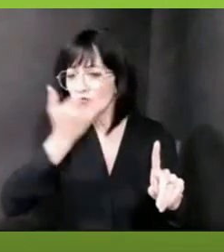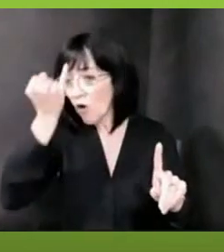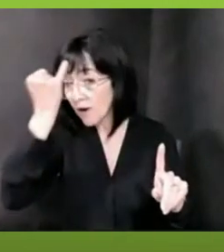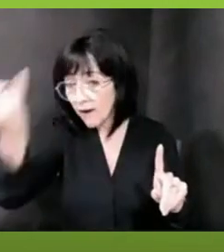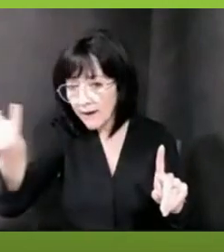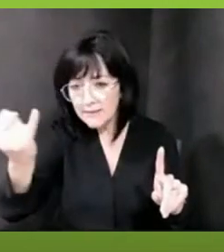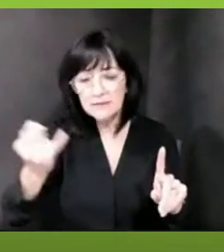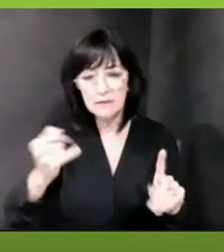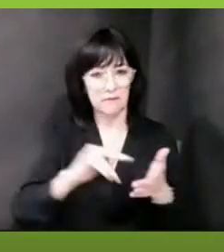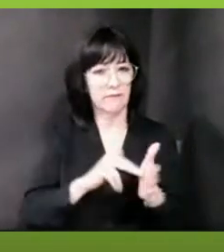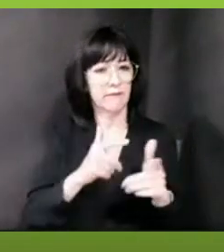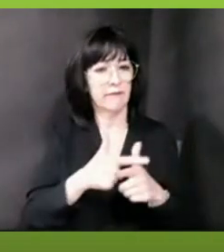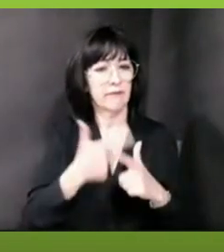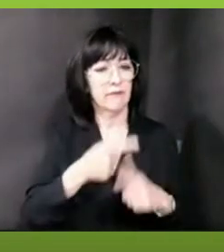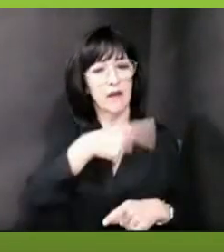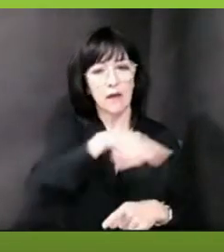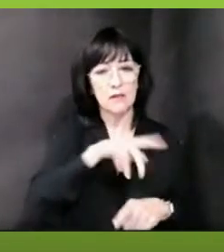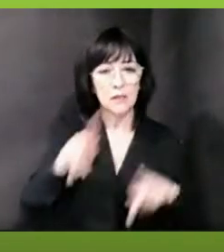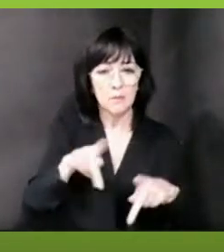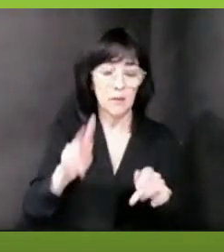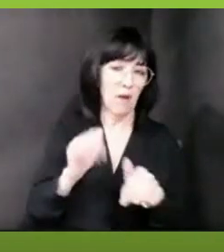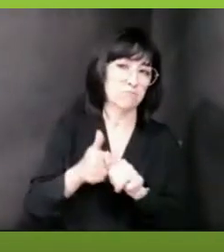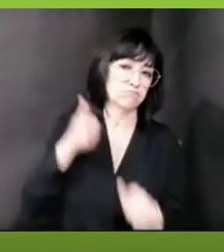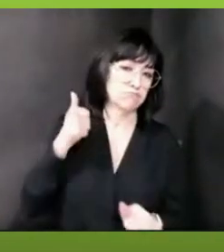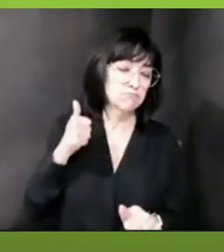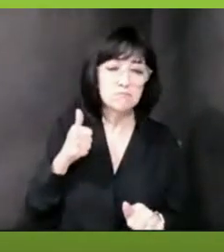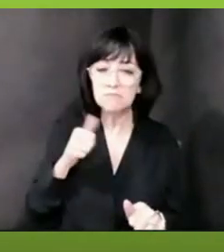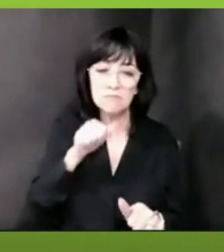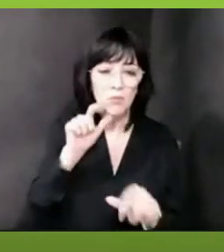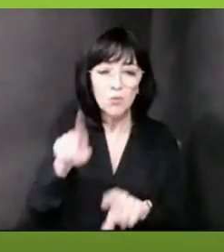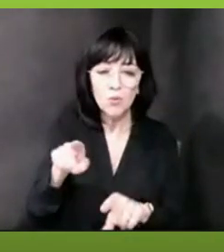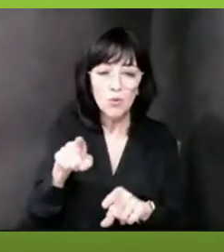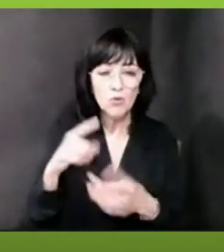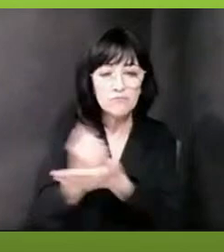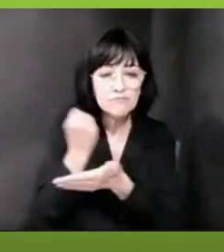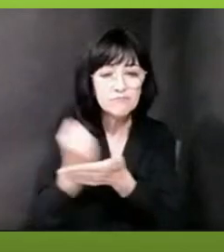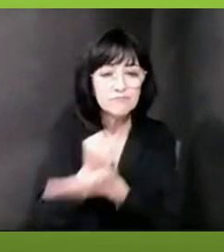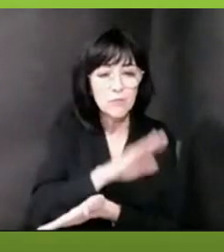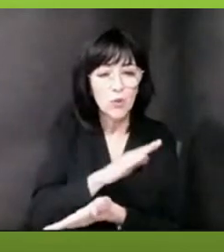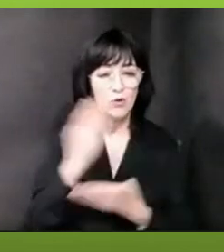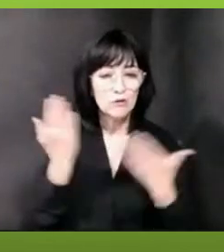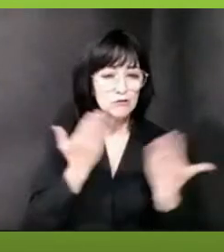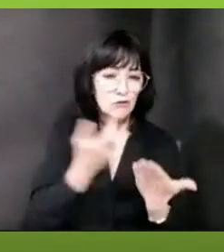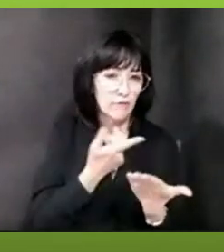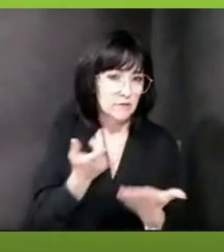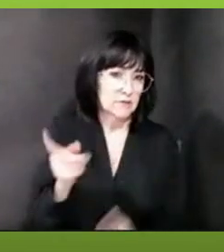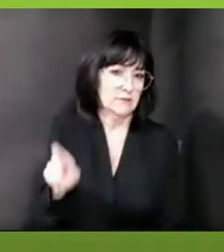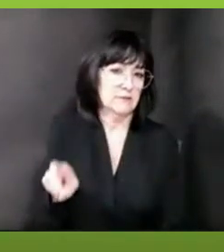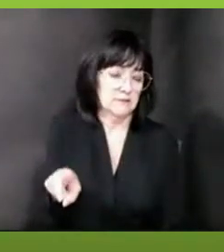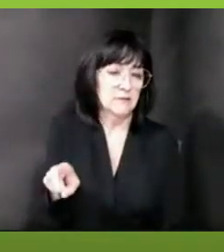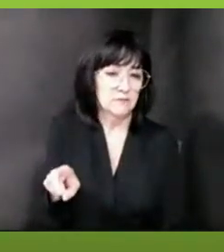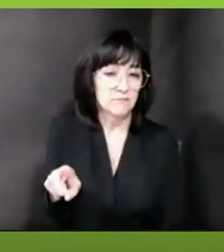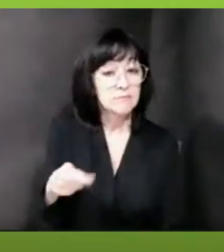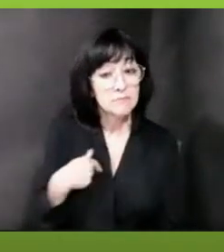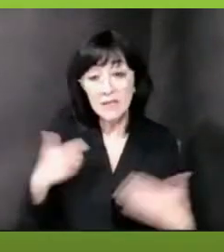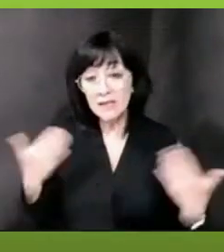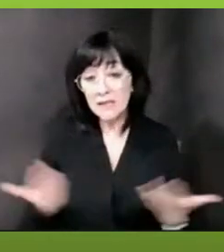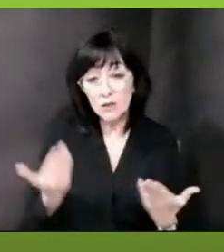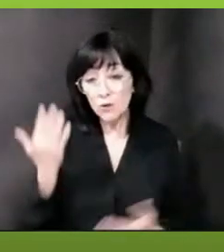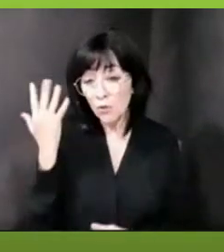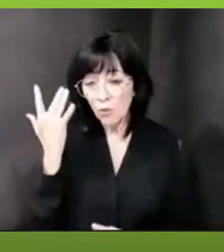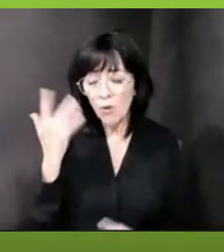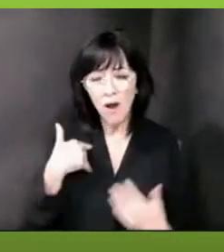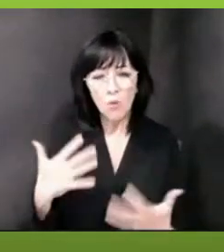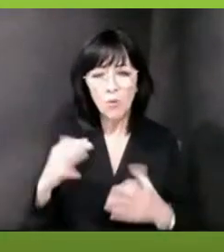the resources they need to deal with their mental health struggles. We're here to educate youth, especially those of